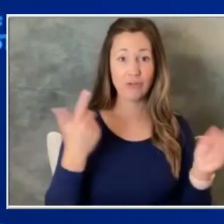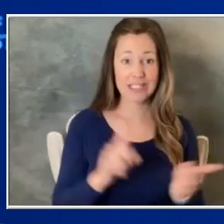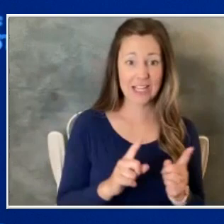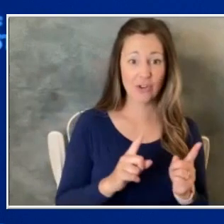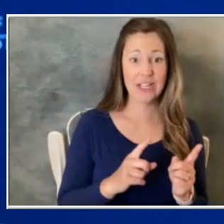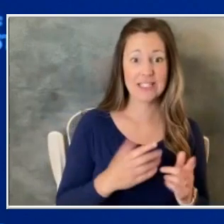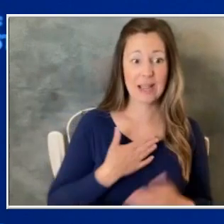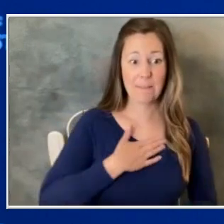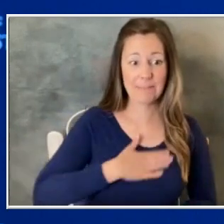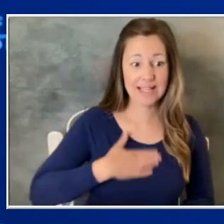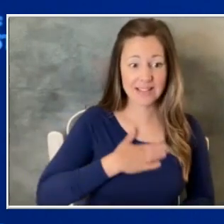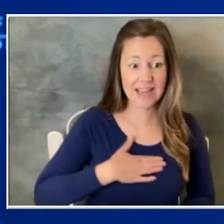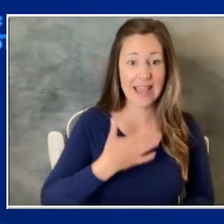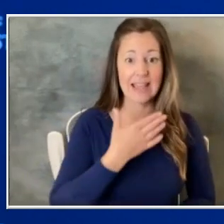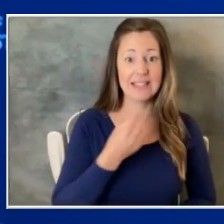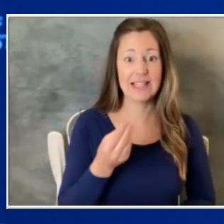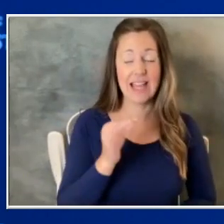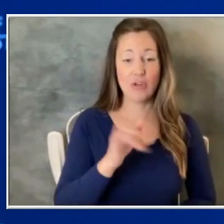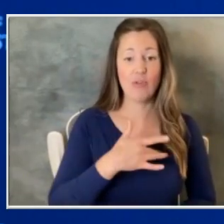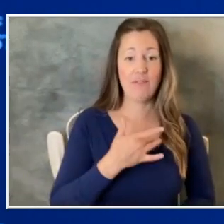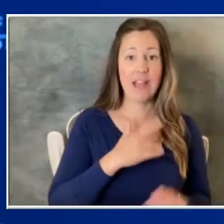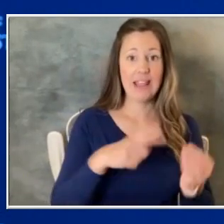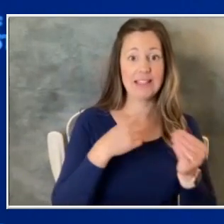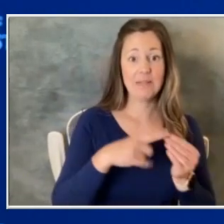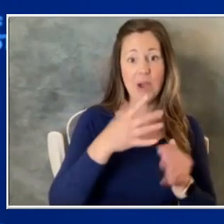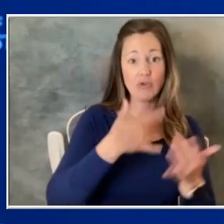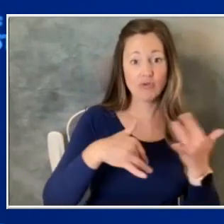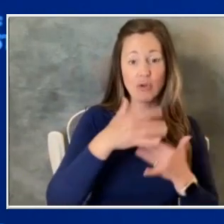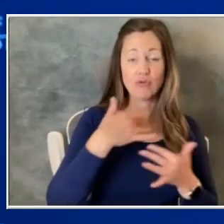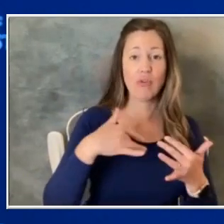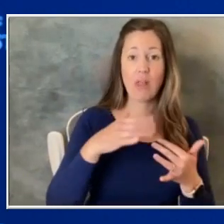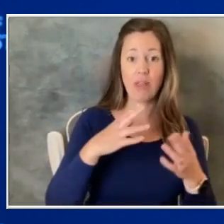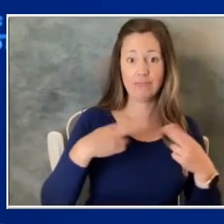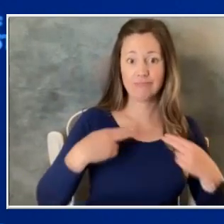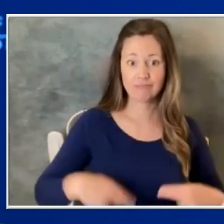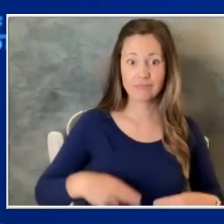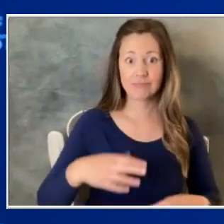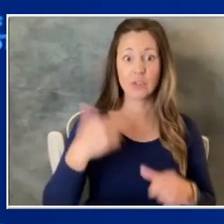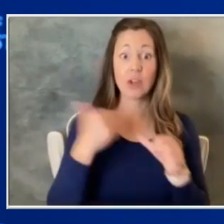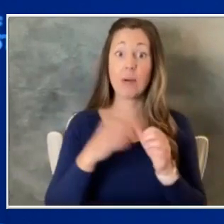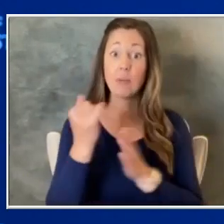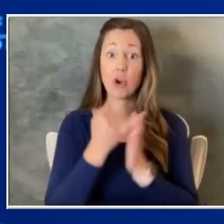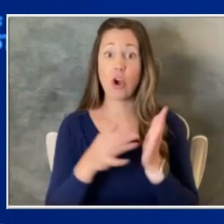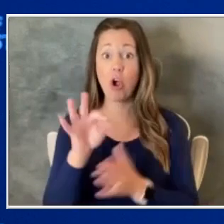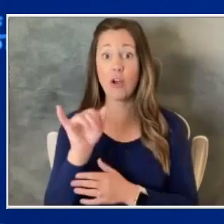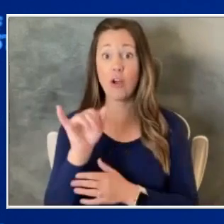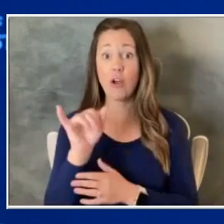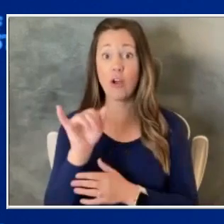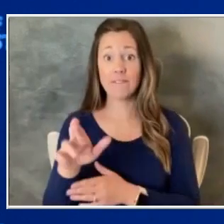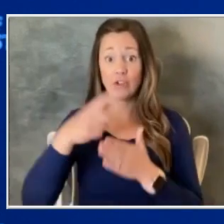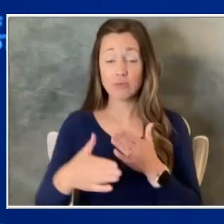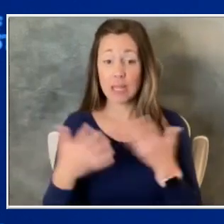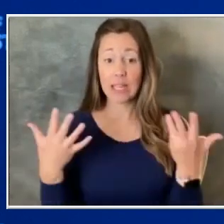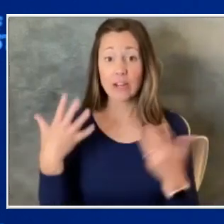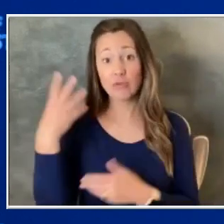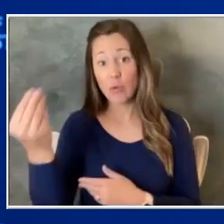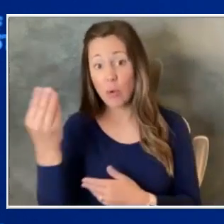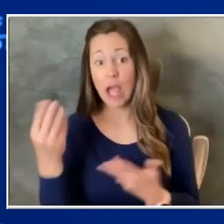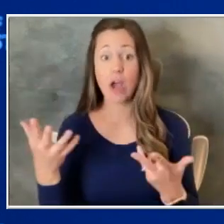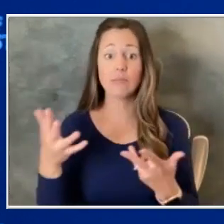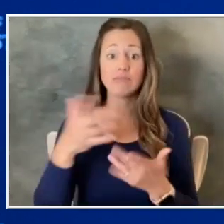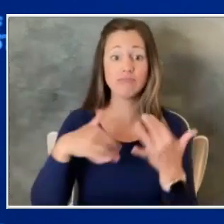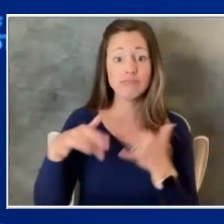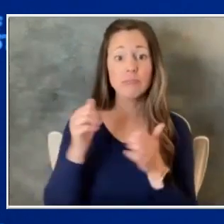pleasantness and those feelings about social interaction. Remember, the art fair is this weekend as well. So go out, be with friends and